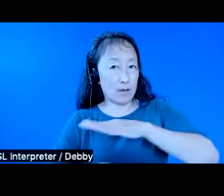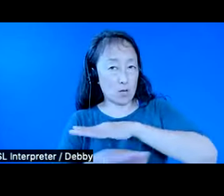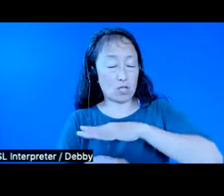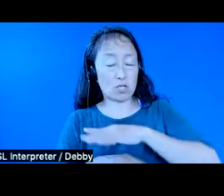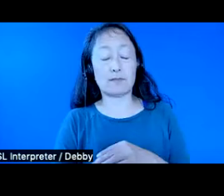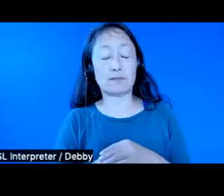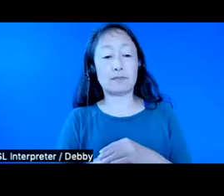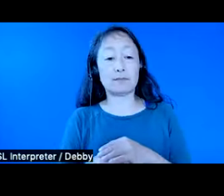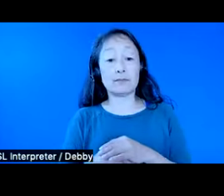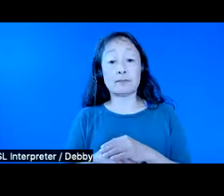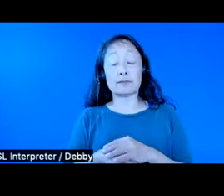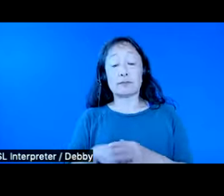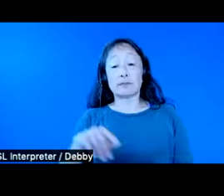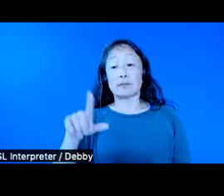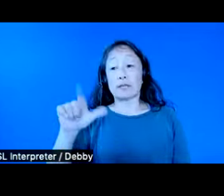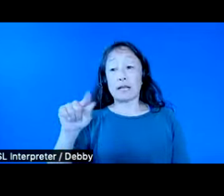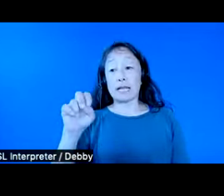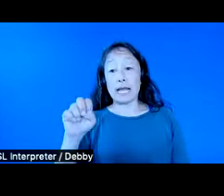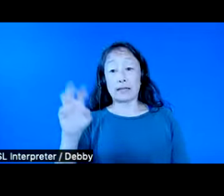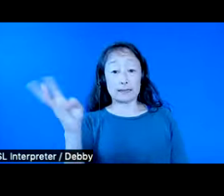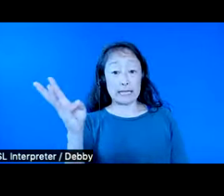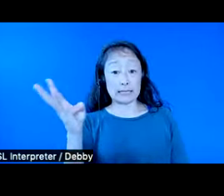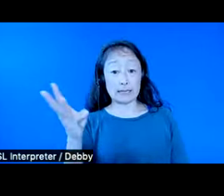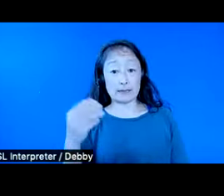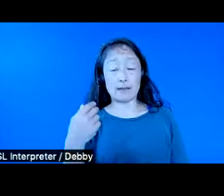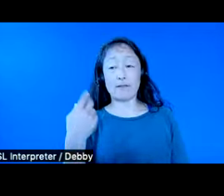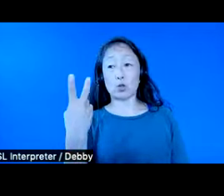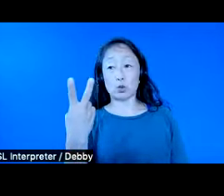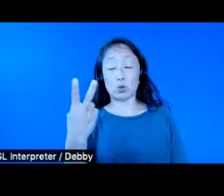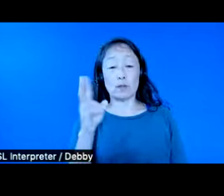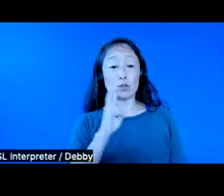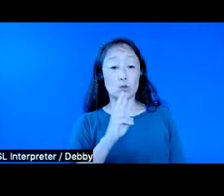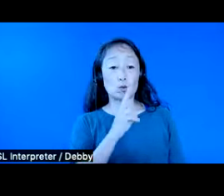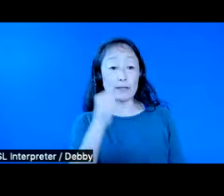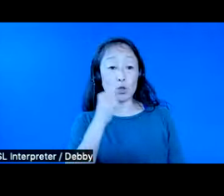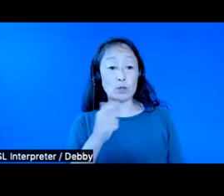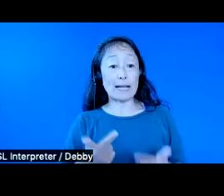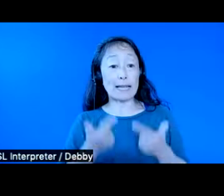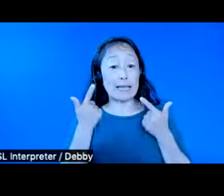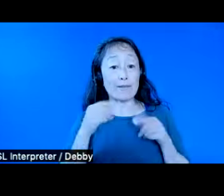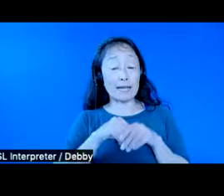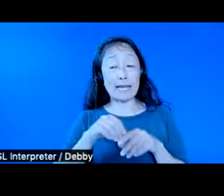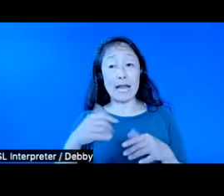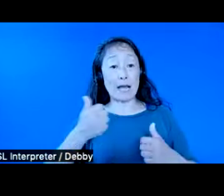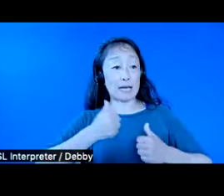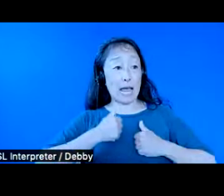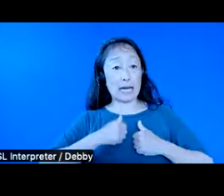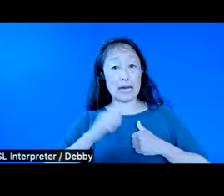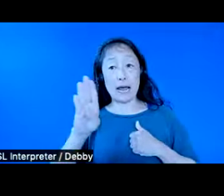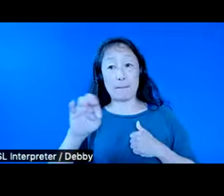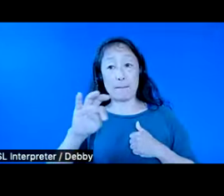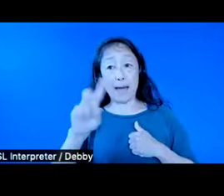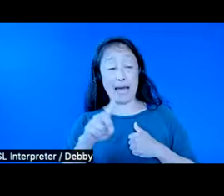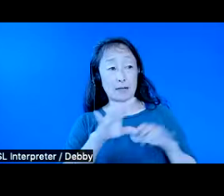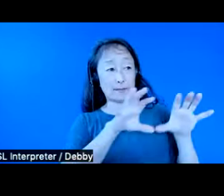In the late 1960s, there were 2 twin girls living in a Canadian band. And they were just hanging